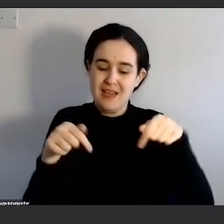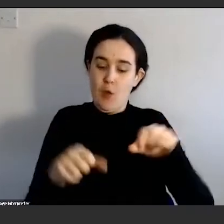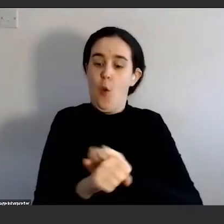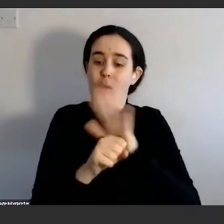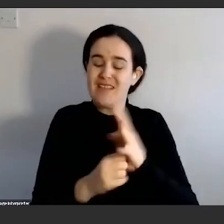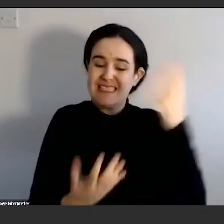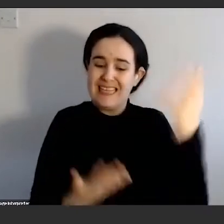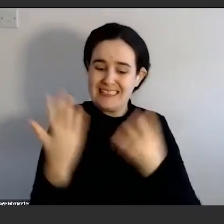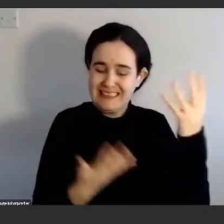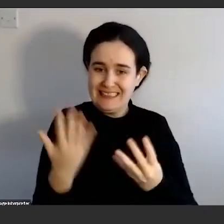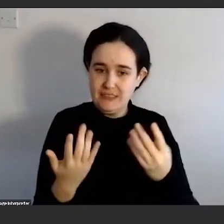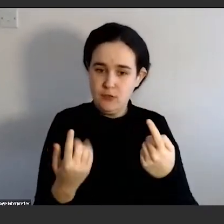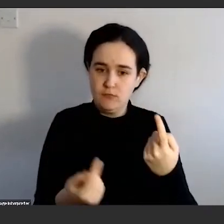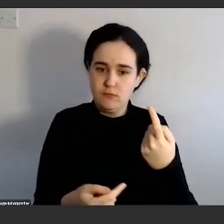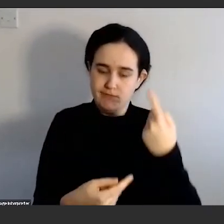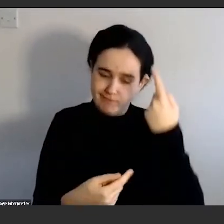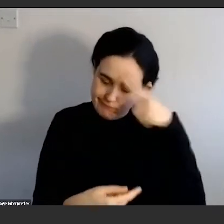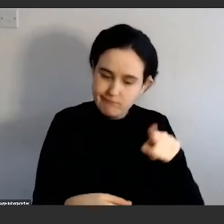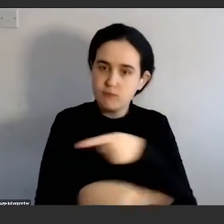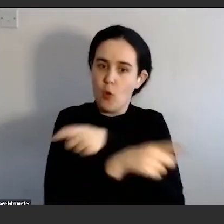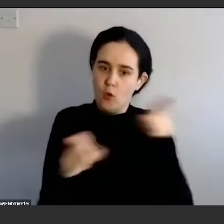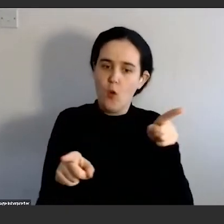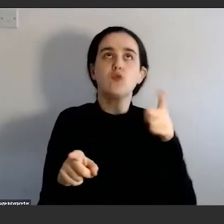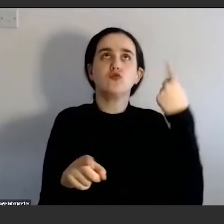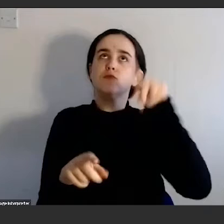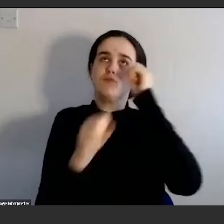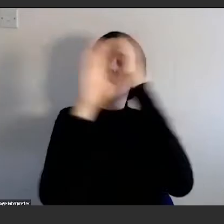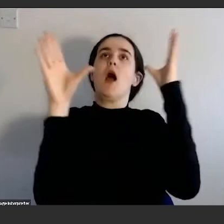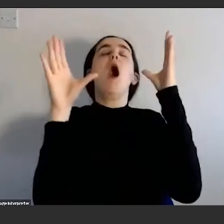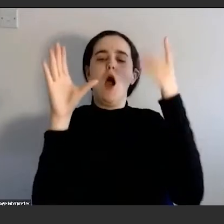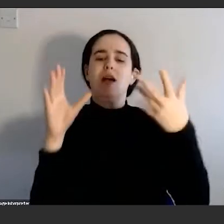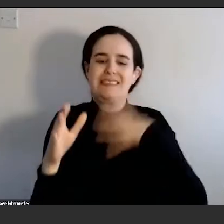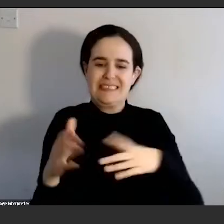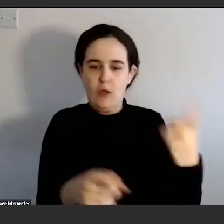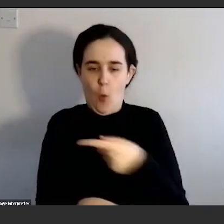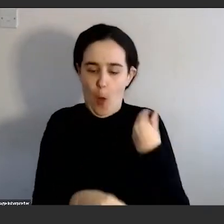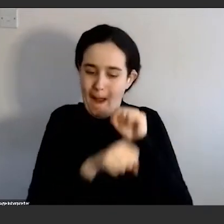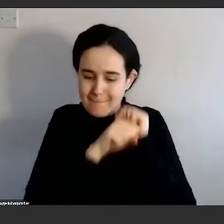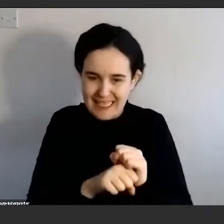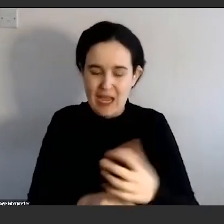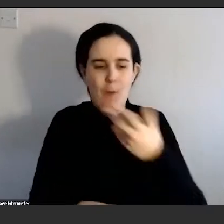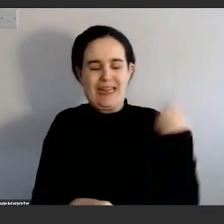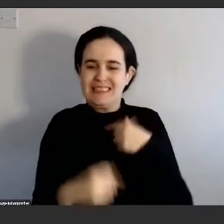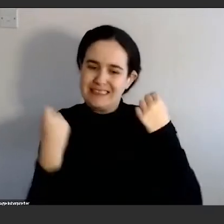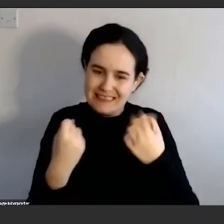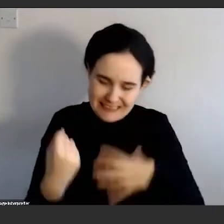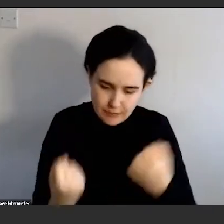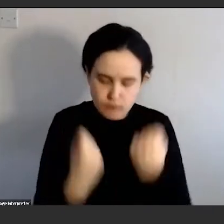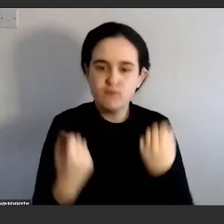are all connected. It has also highlighted the